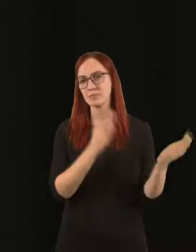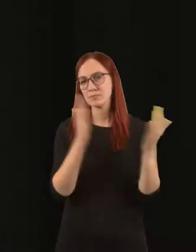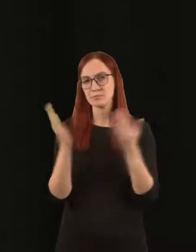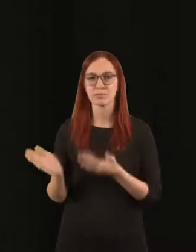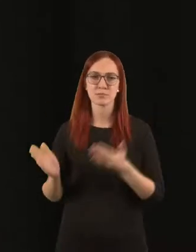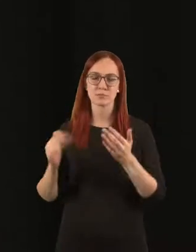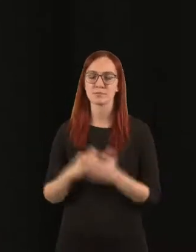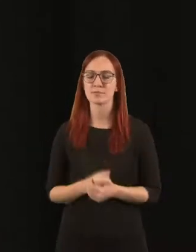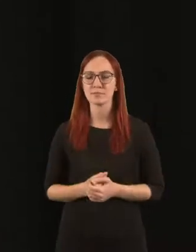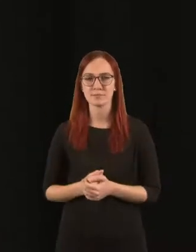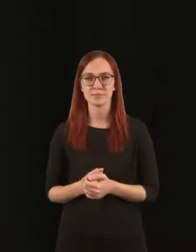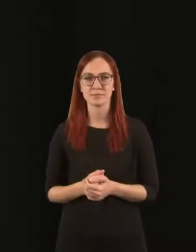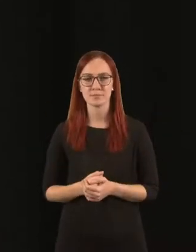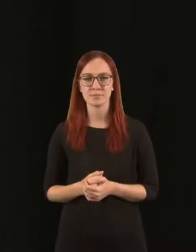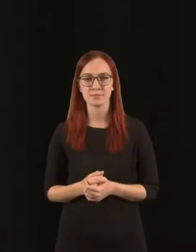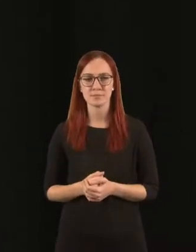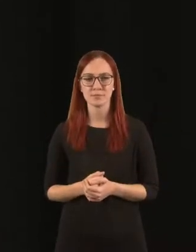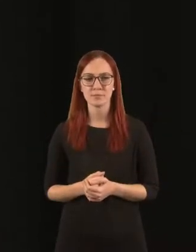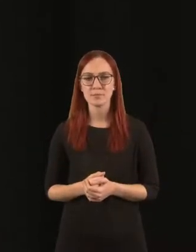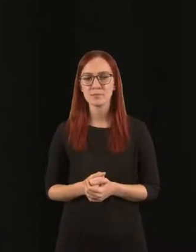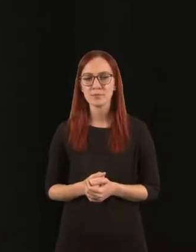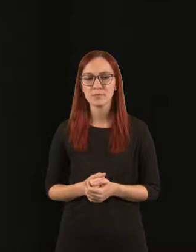Mr. Skrodenis.